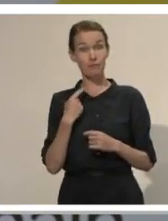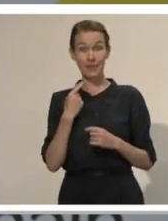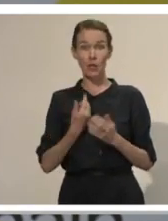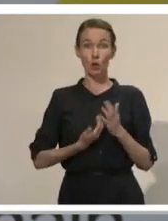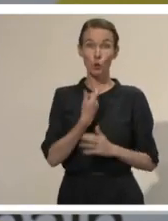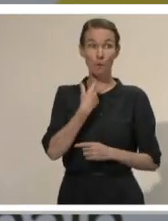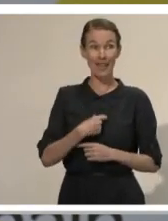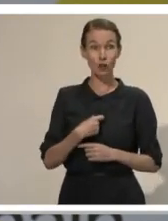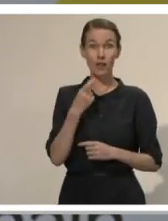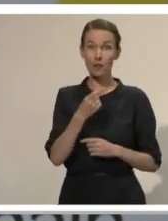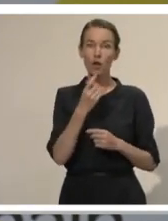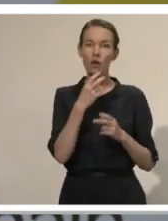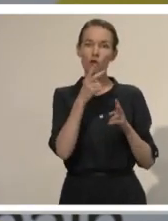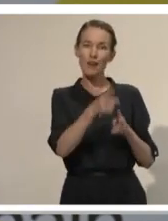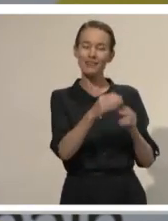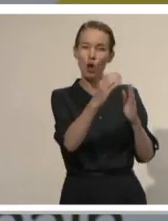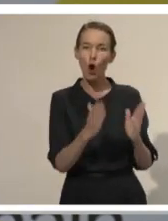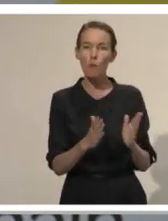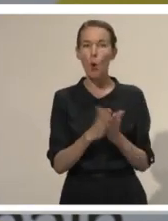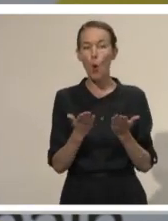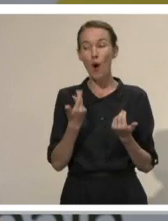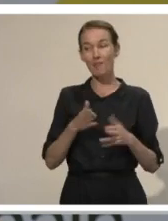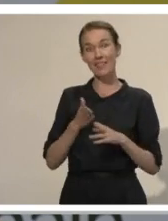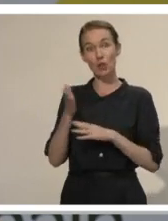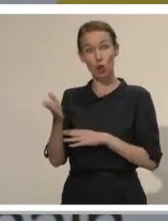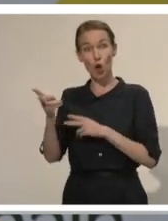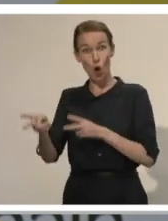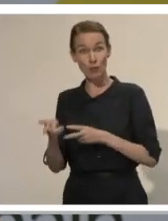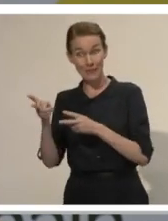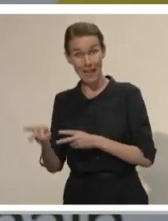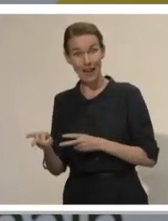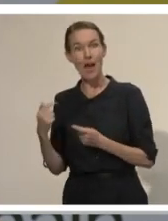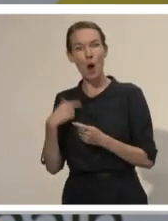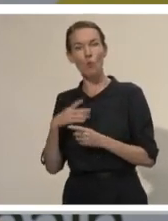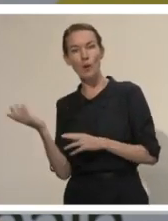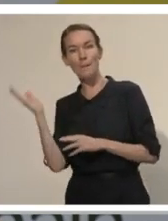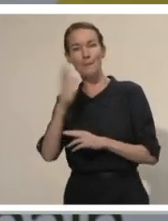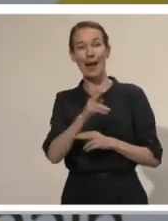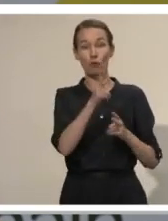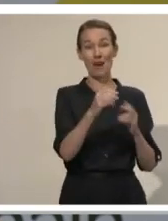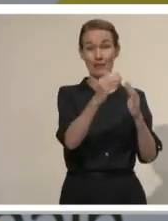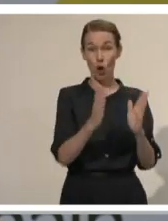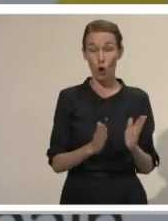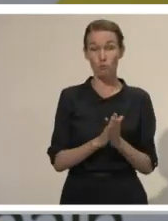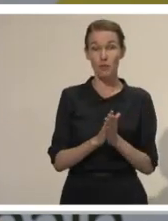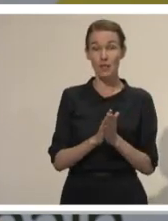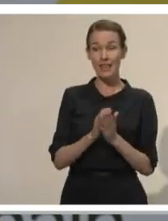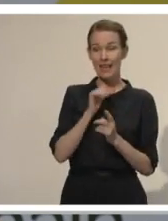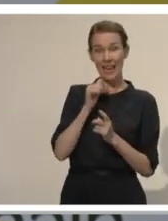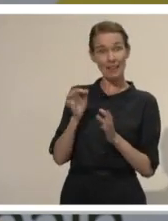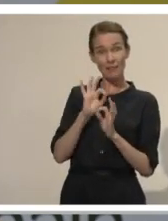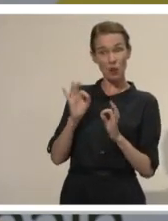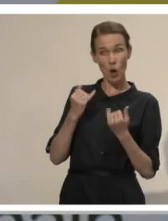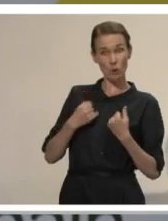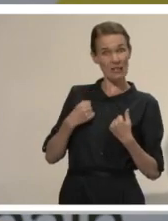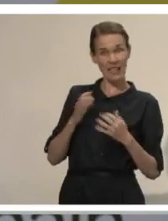hospital, who is symptomatic, and there's a low threshold for testing, is tested. And anyone who is positive does not go back until